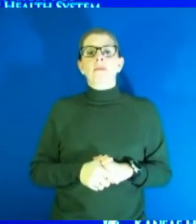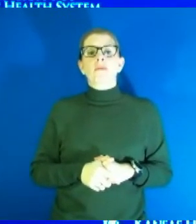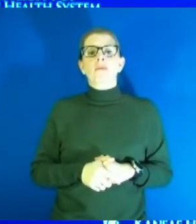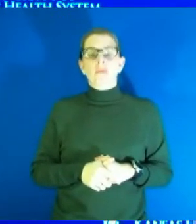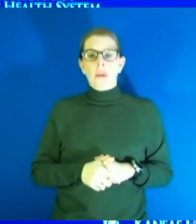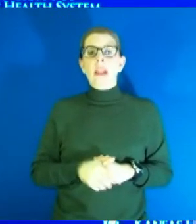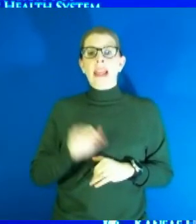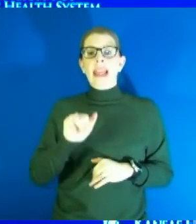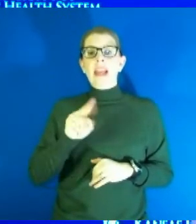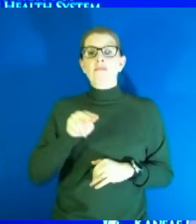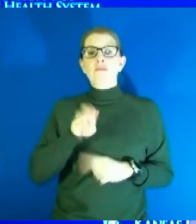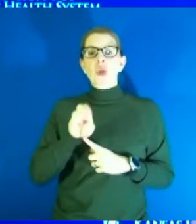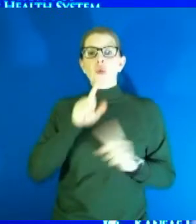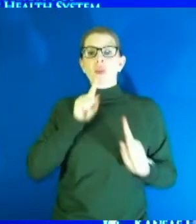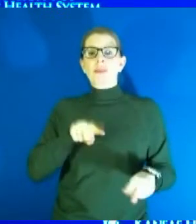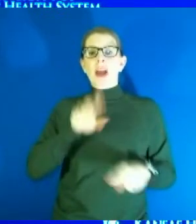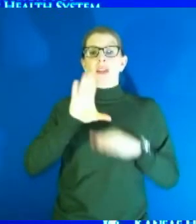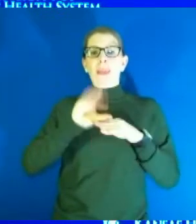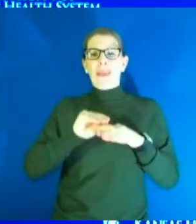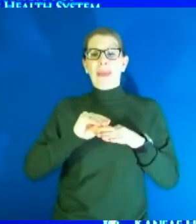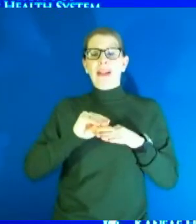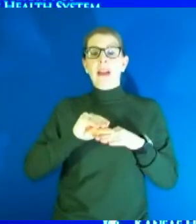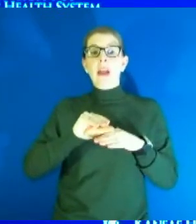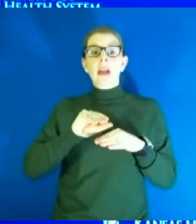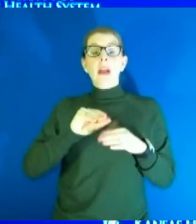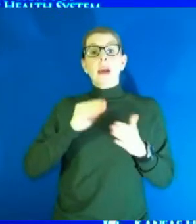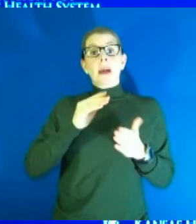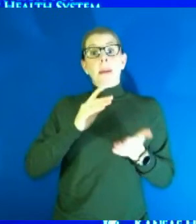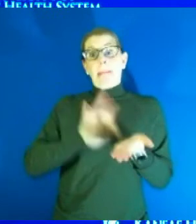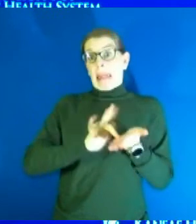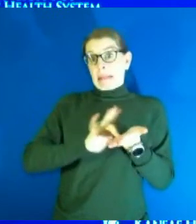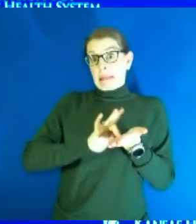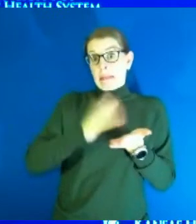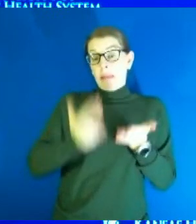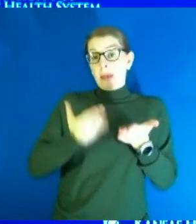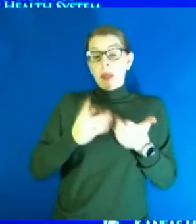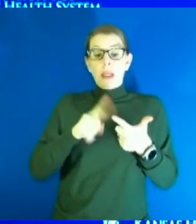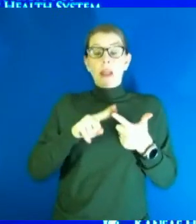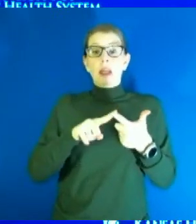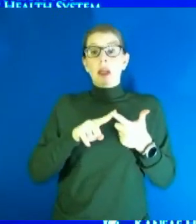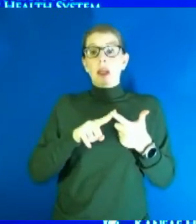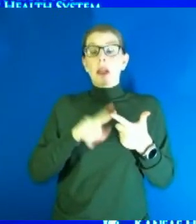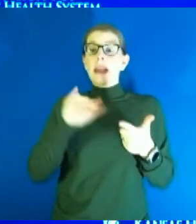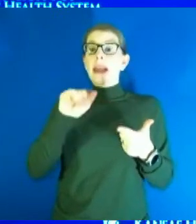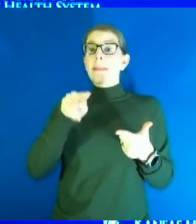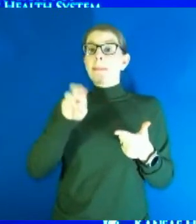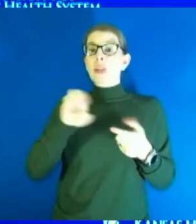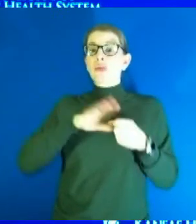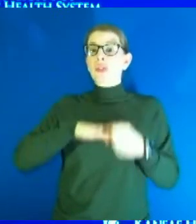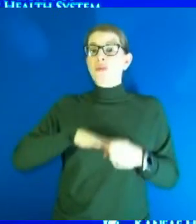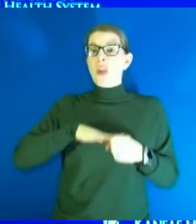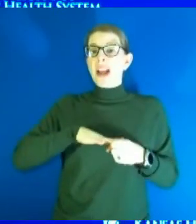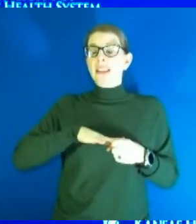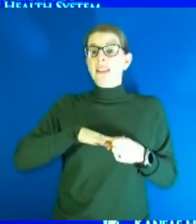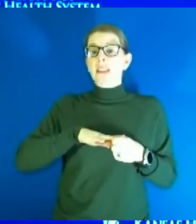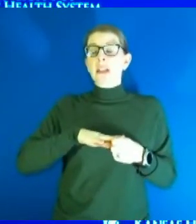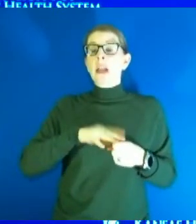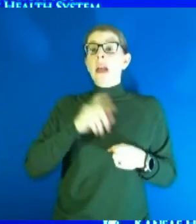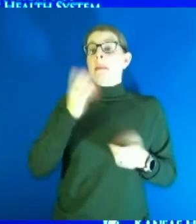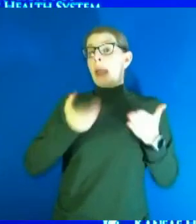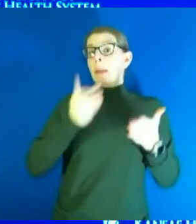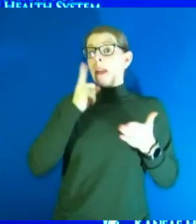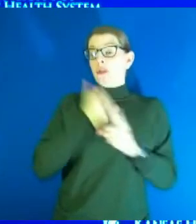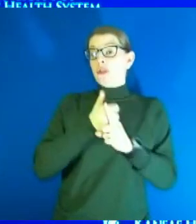immune response, whether that's because of drugs, such as immunosuppressive drugs if you've had a transplant, or if you